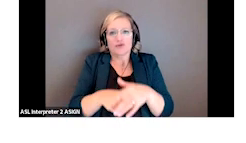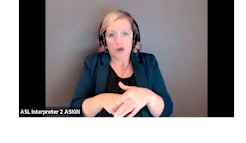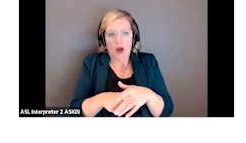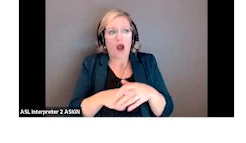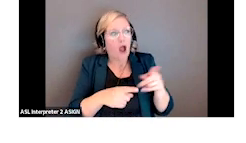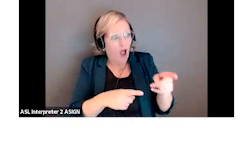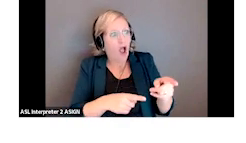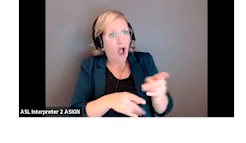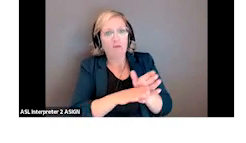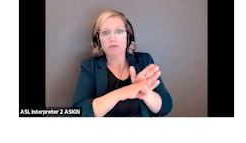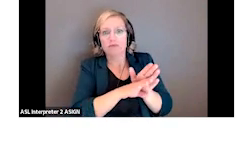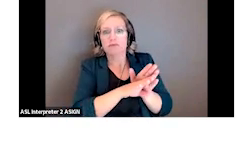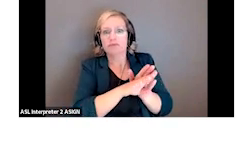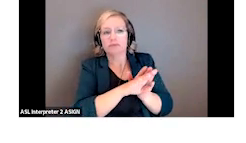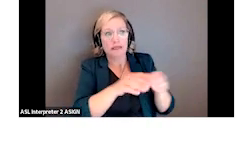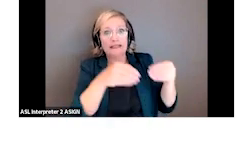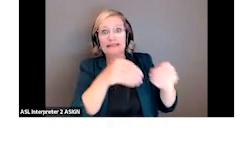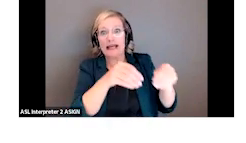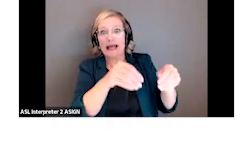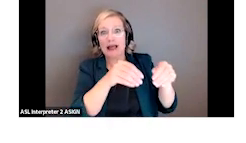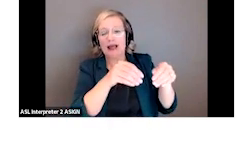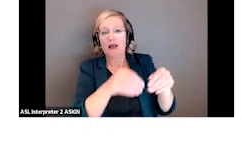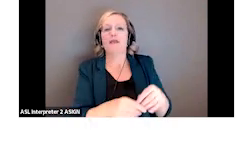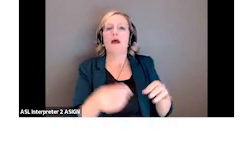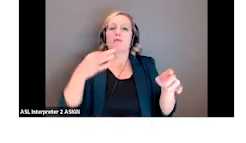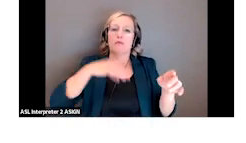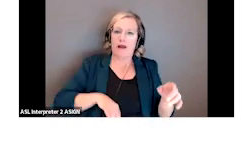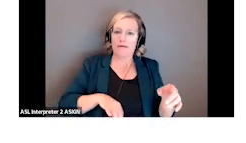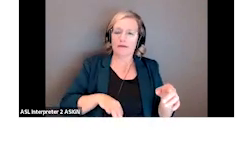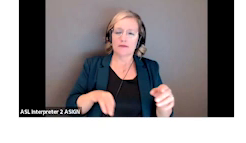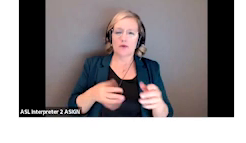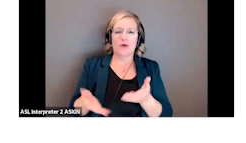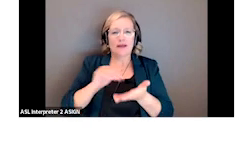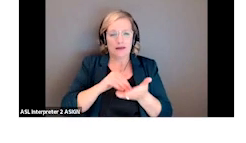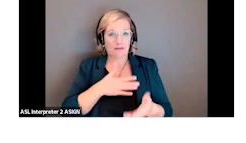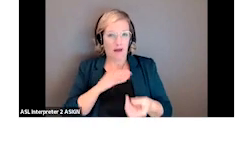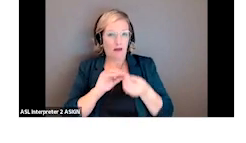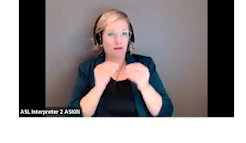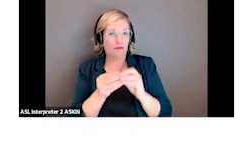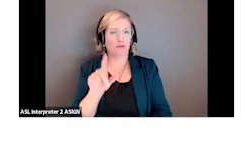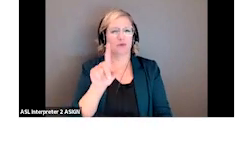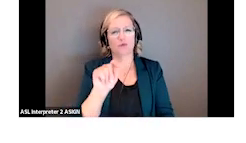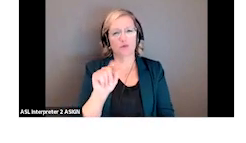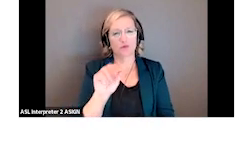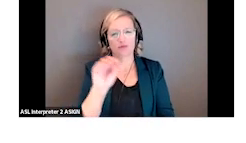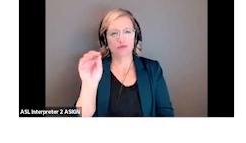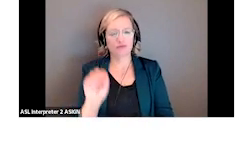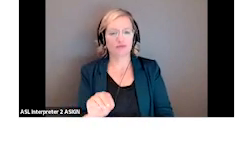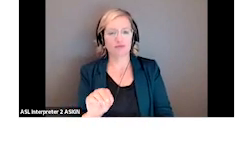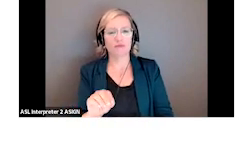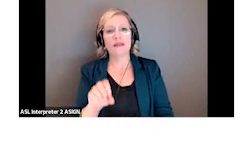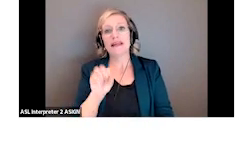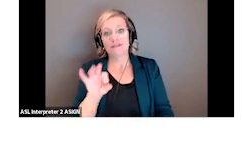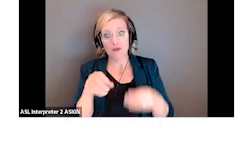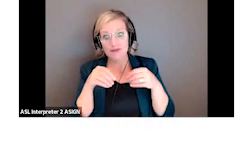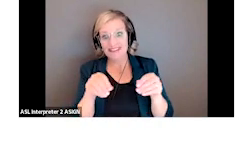and it allows you to make sales. So the 20% when you look at, if you're selling a $30 product, you're